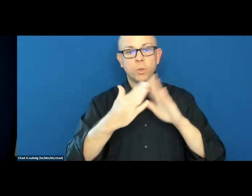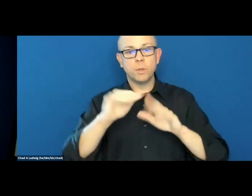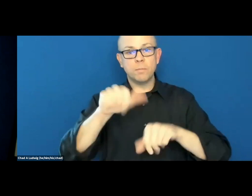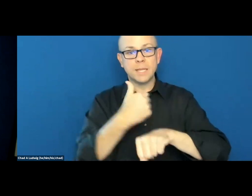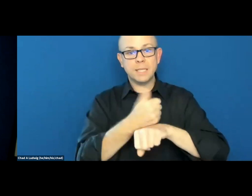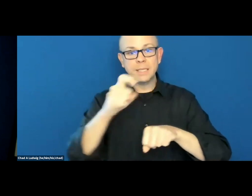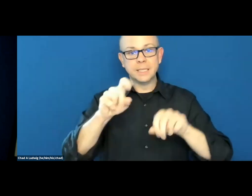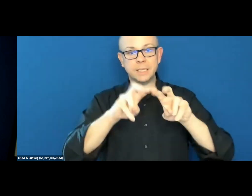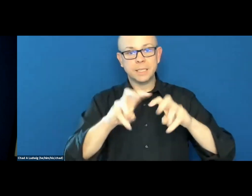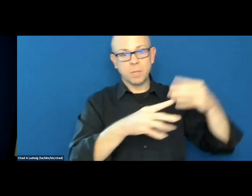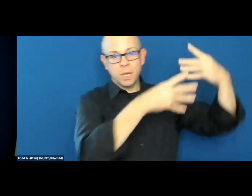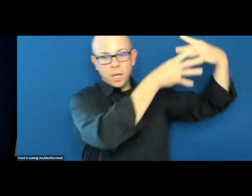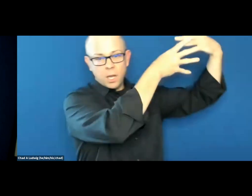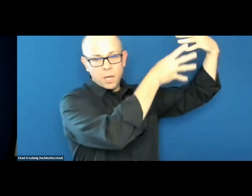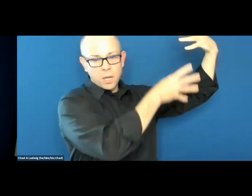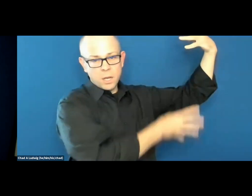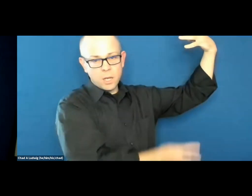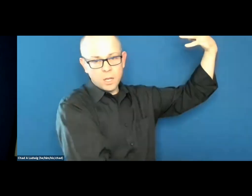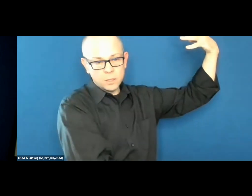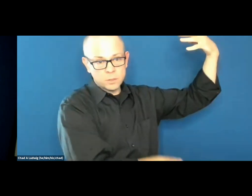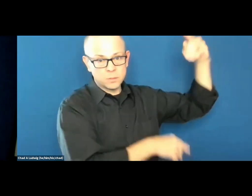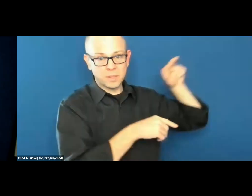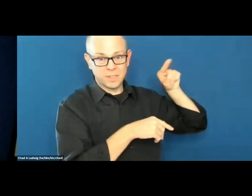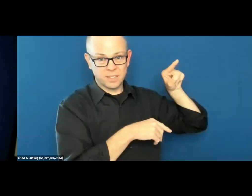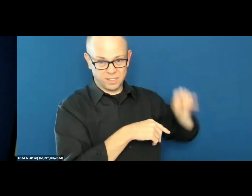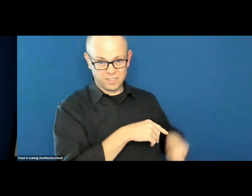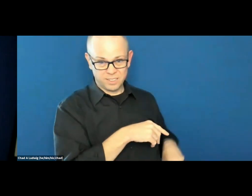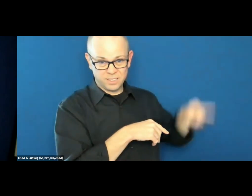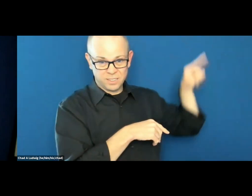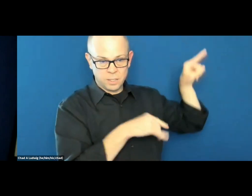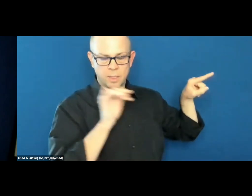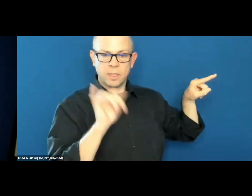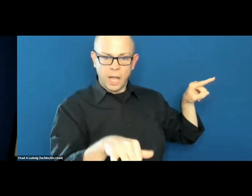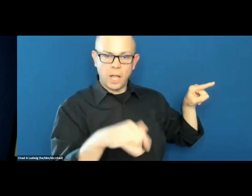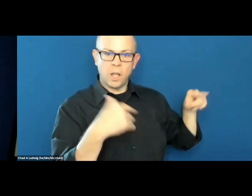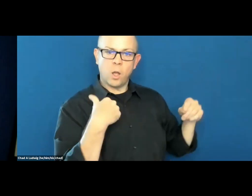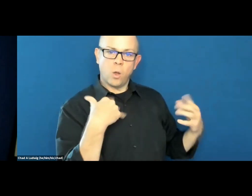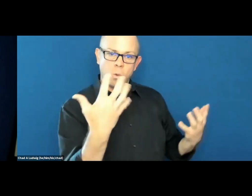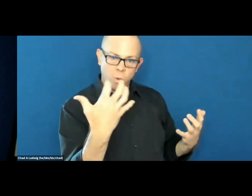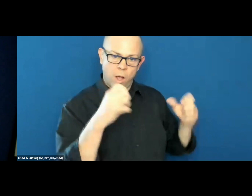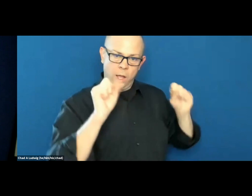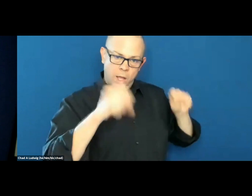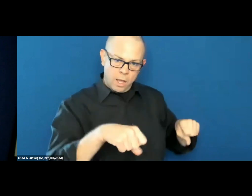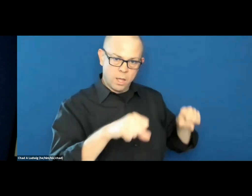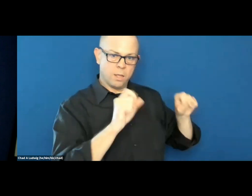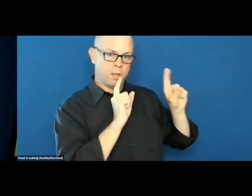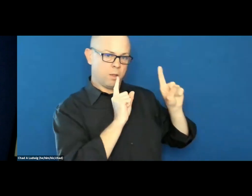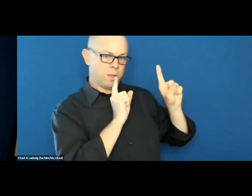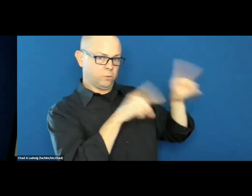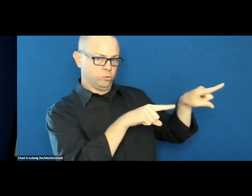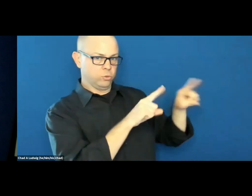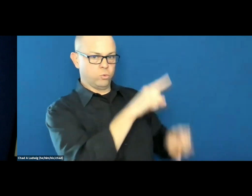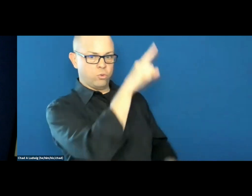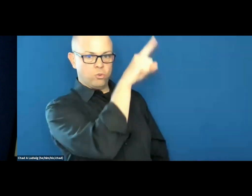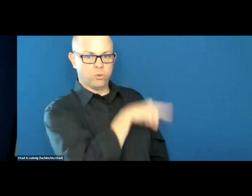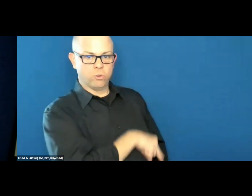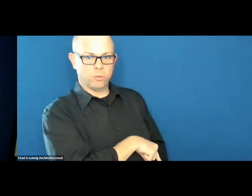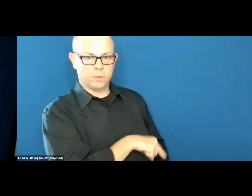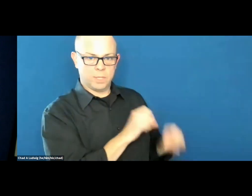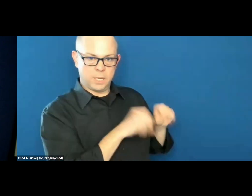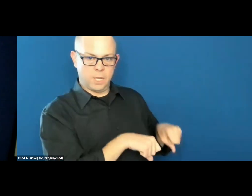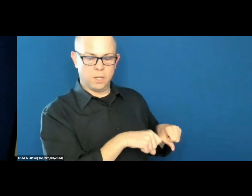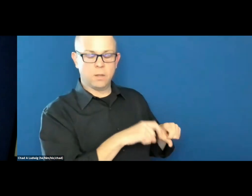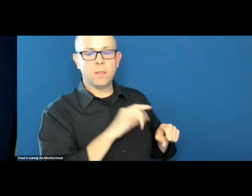that will cover those sorts of things. As far as the community-based needs assessment, that list was vast. And we really want to be able